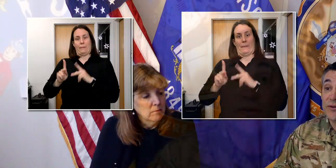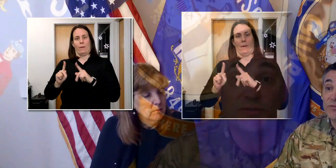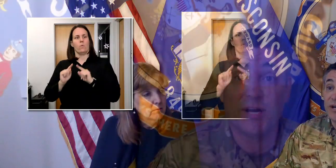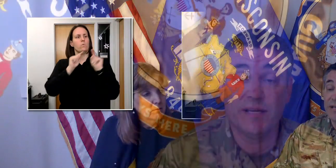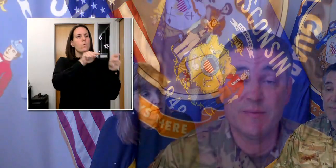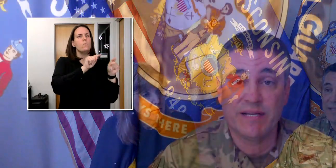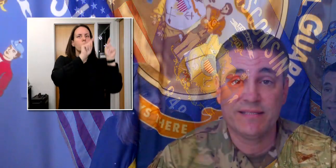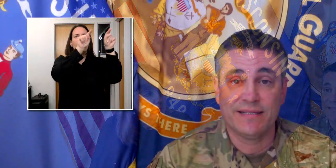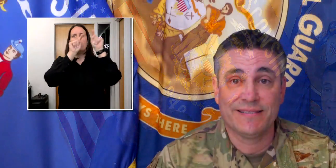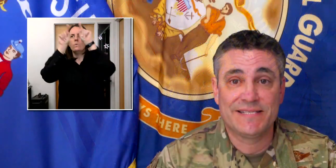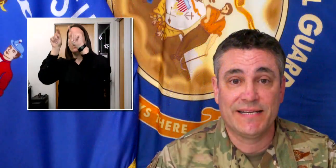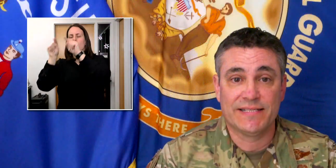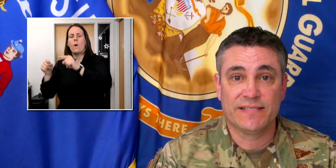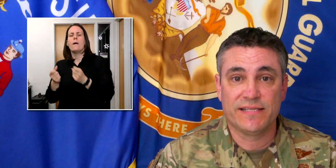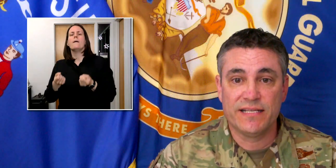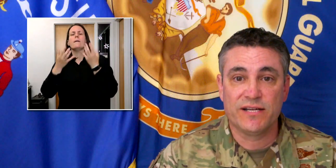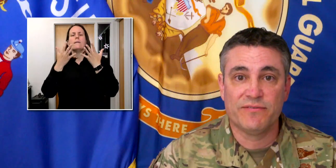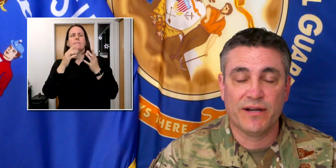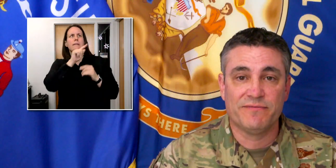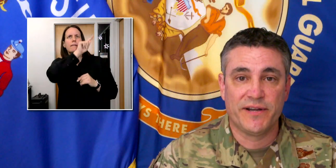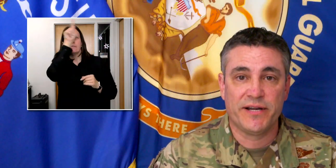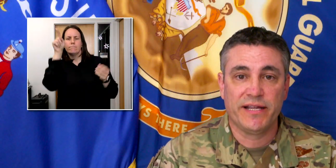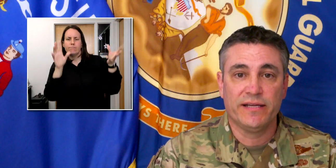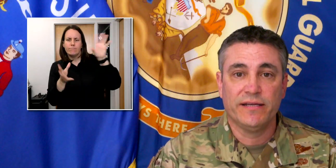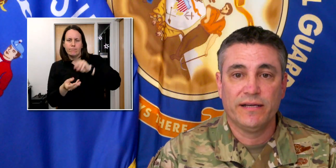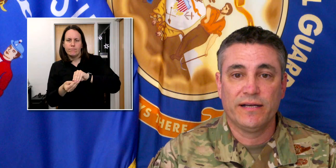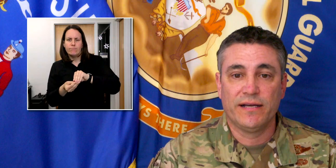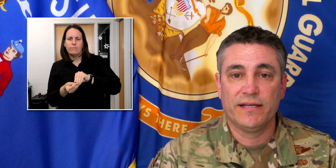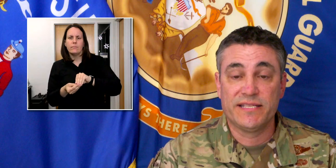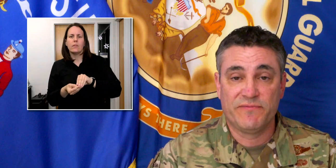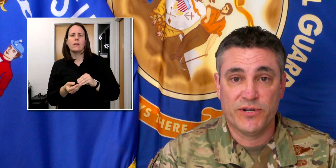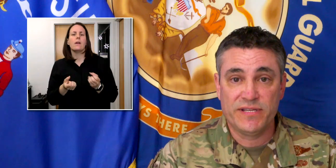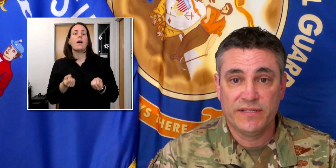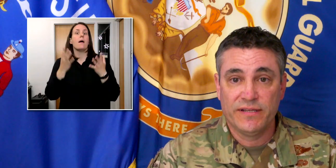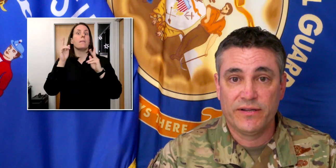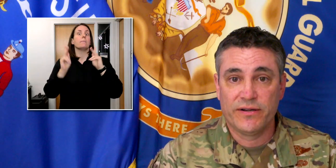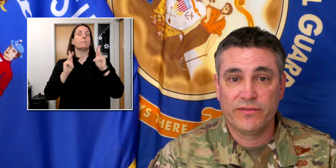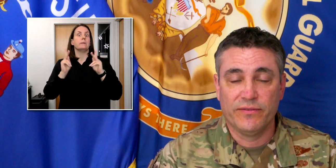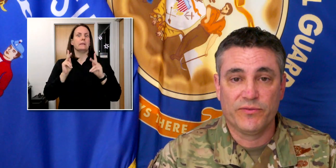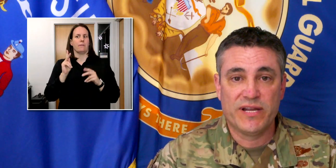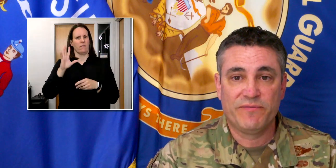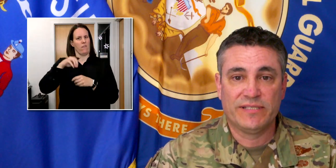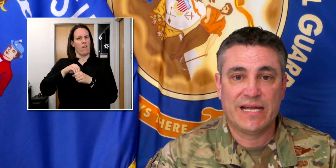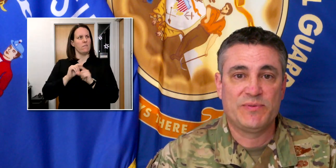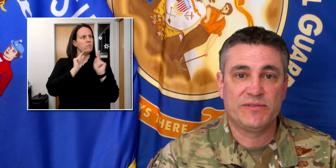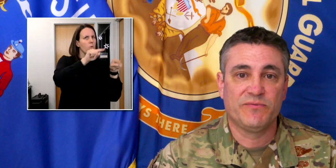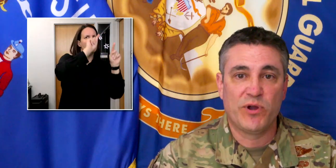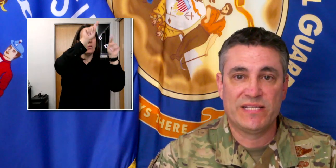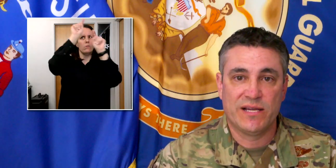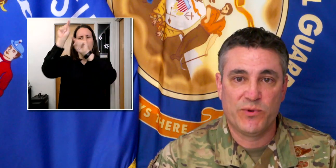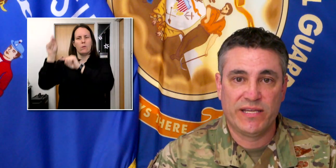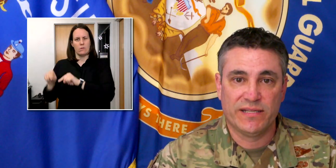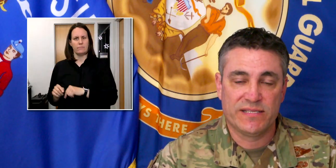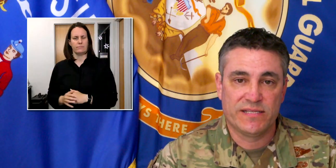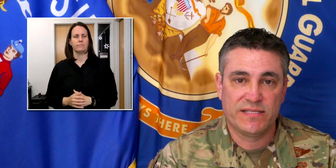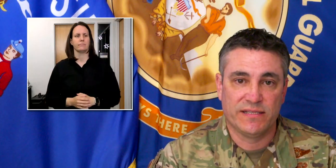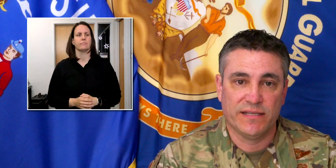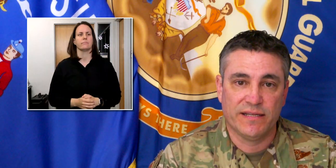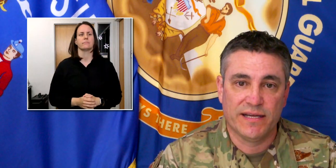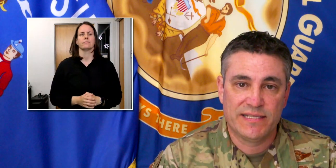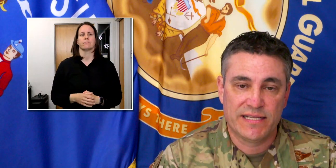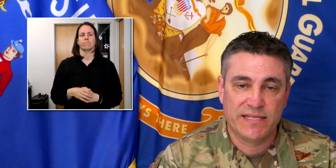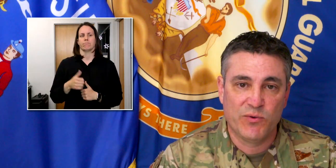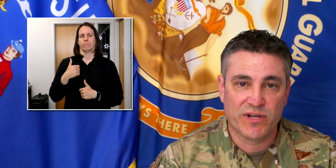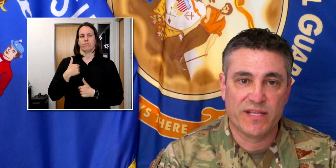Okay, so talking about the sites. The sites are very different. There are 3 different types of ways that we can assist